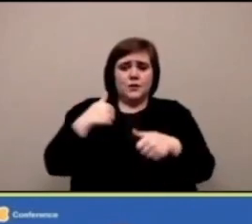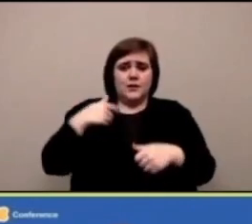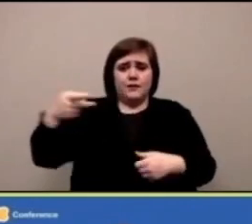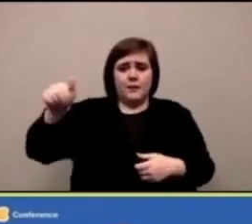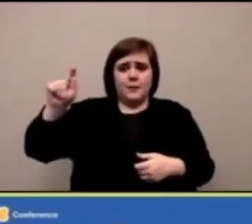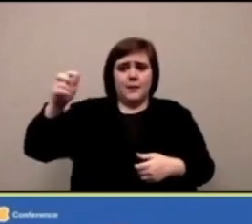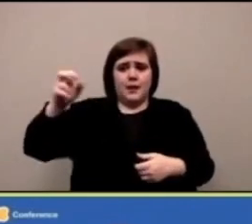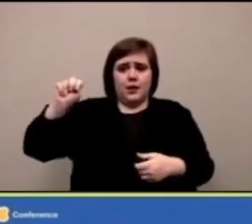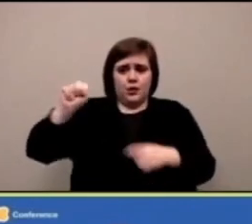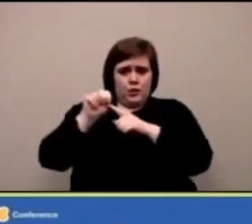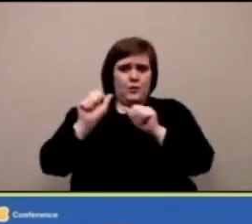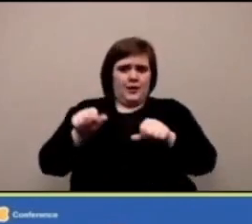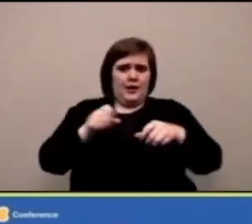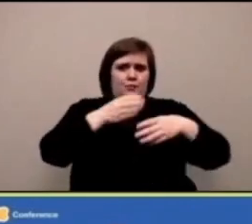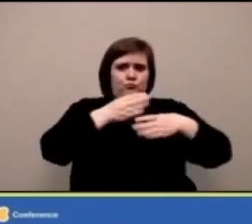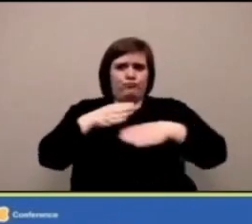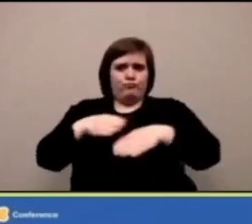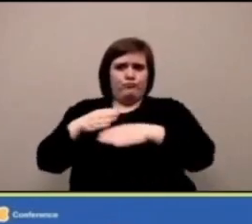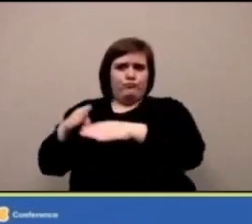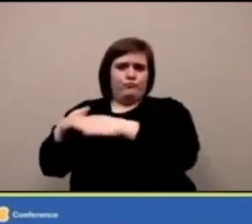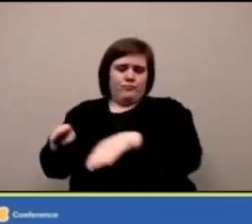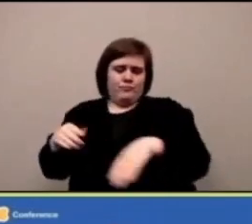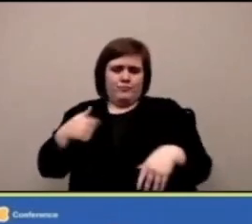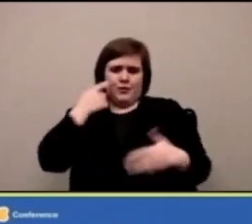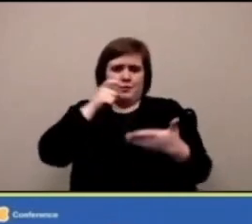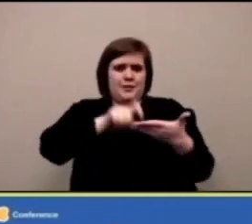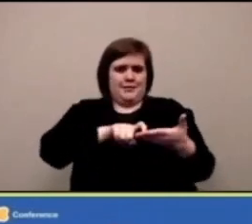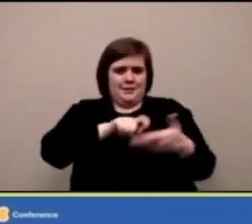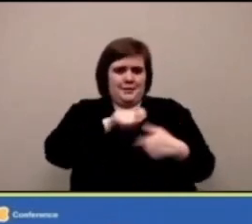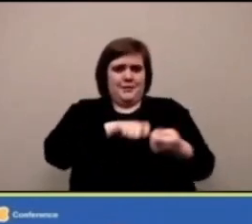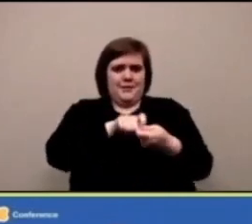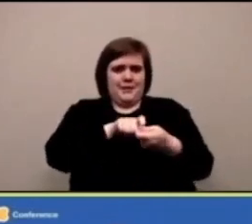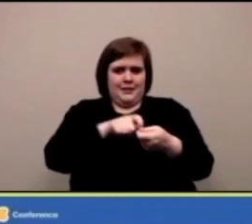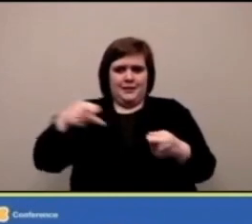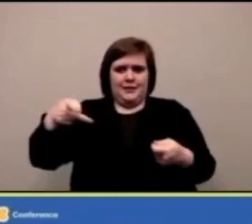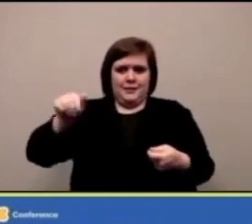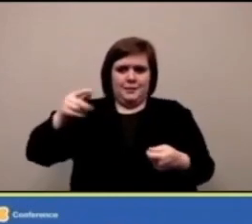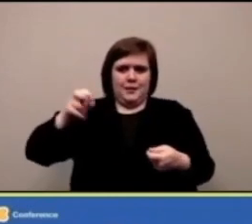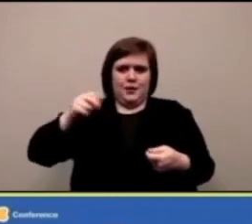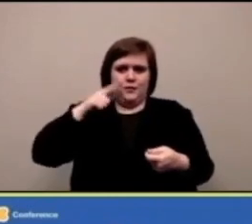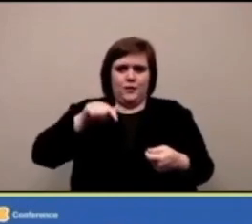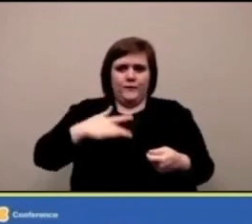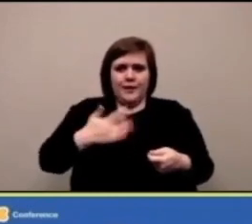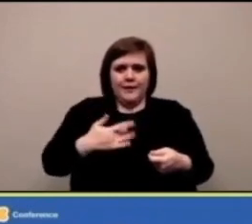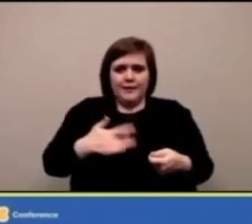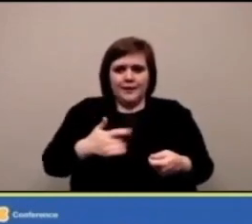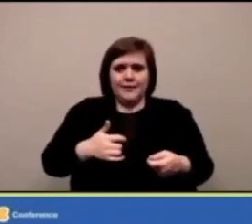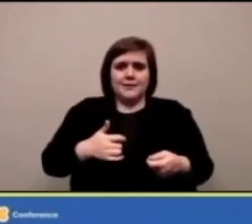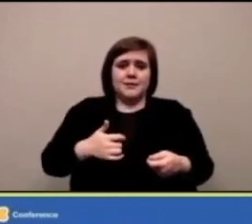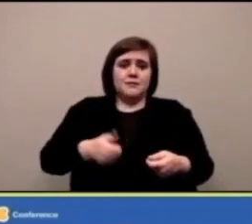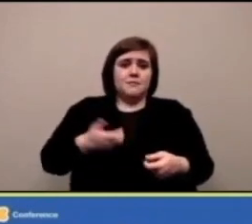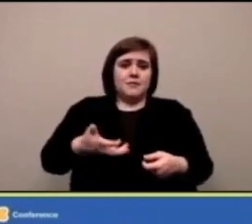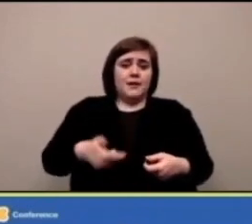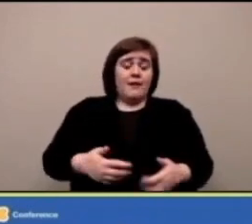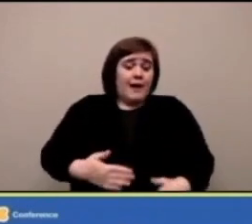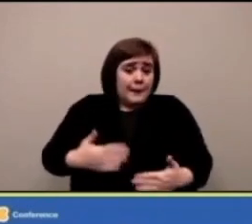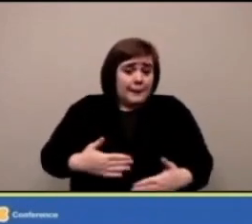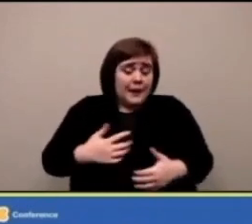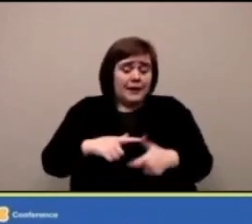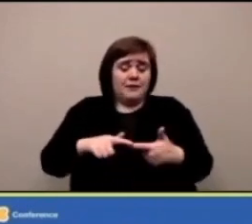then break down and recognize specific patterns, like for feelings that are happy, joy,